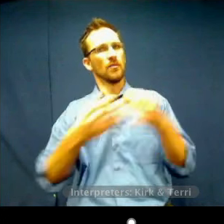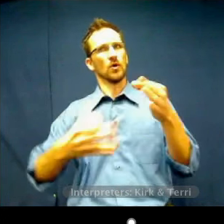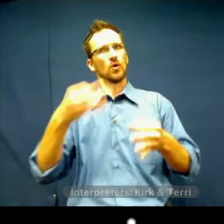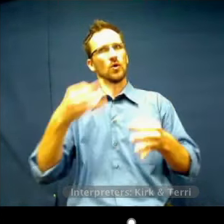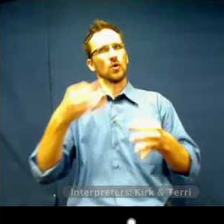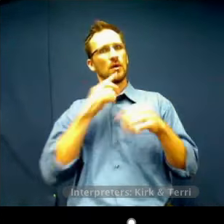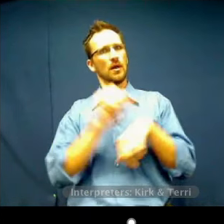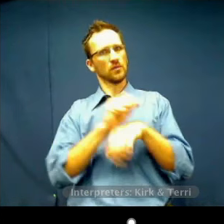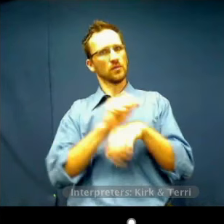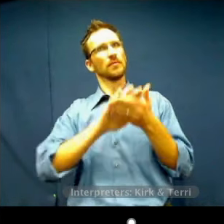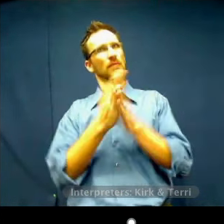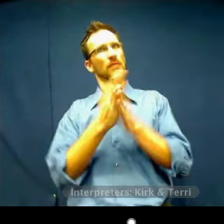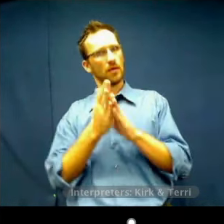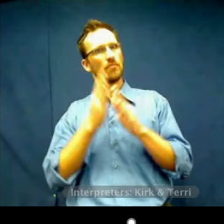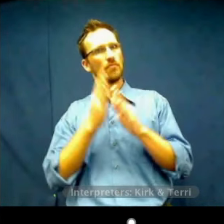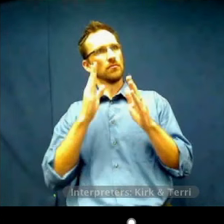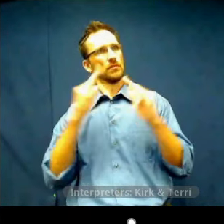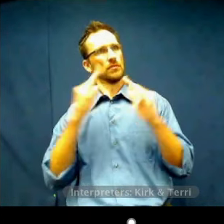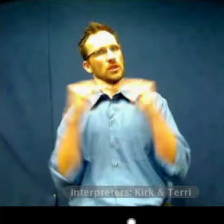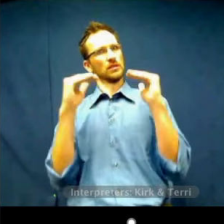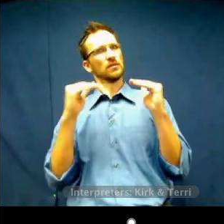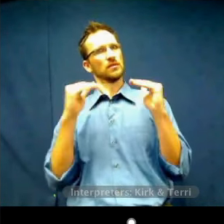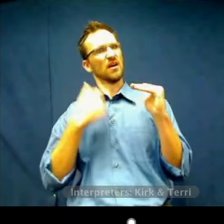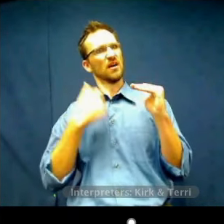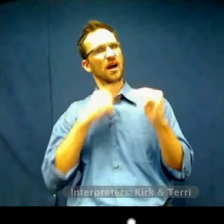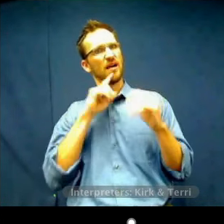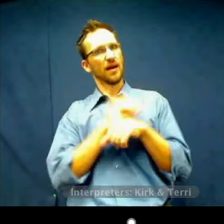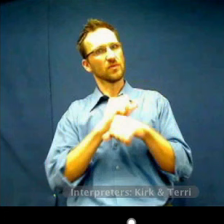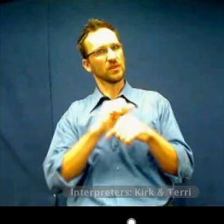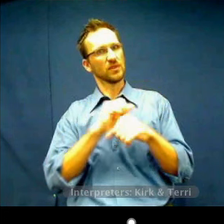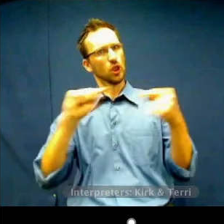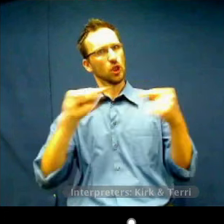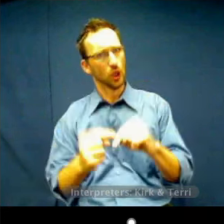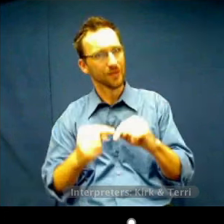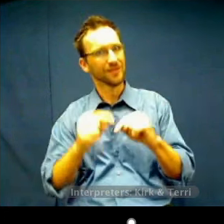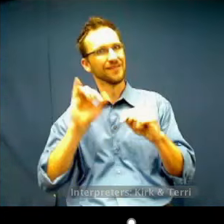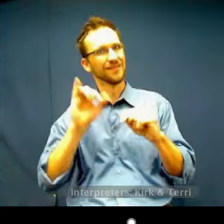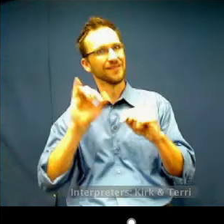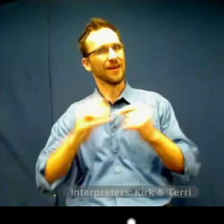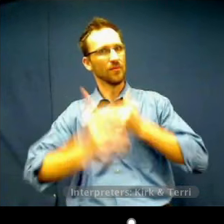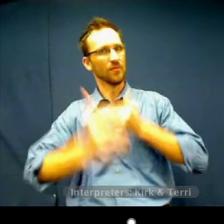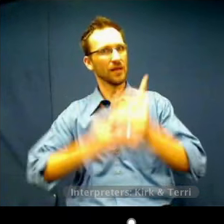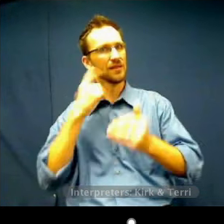administration of justice. In fact, I'm impairing it if I refuse. Now, it may be that